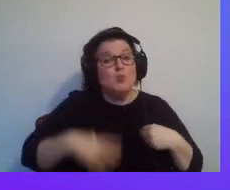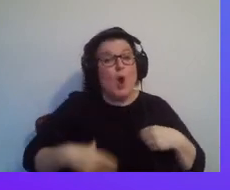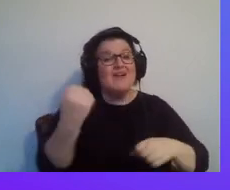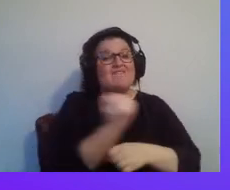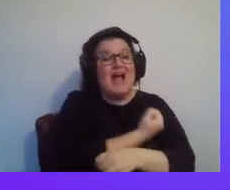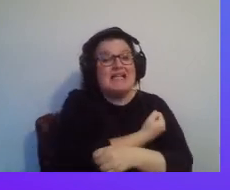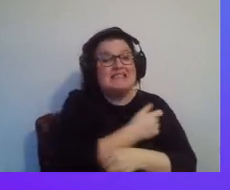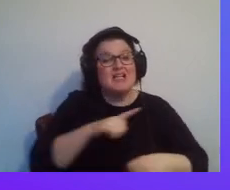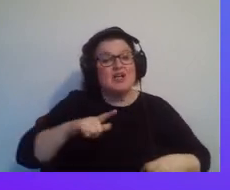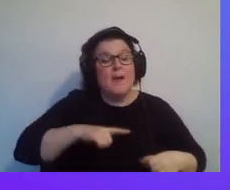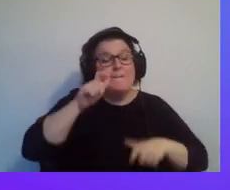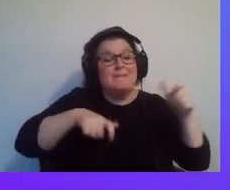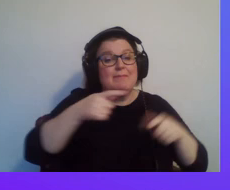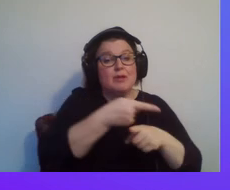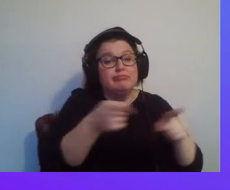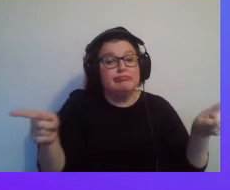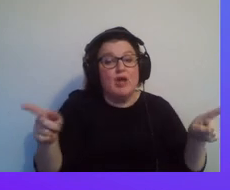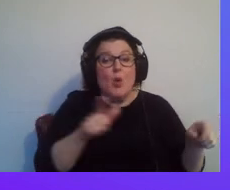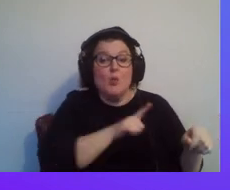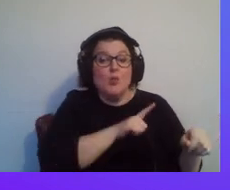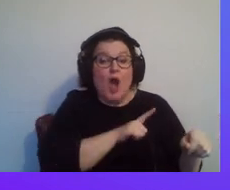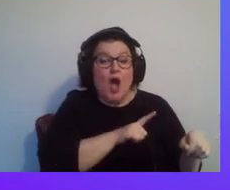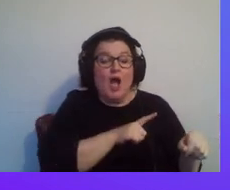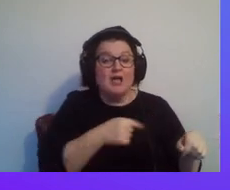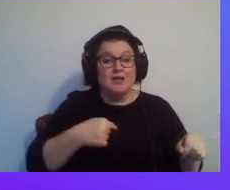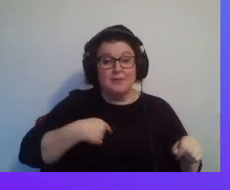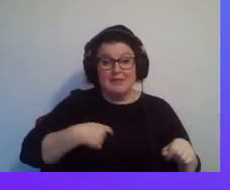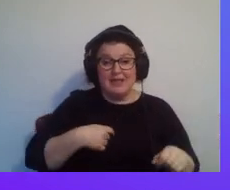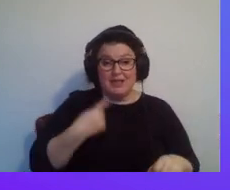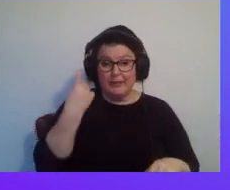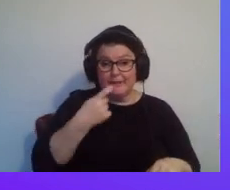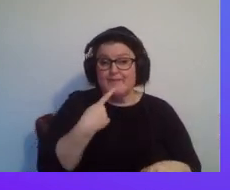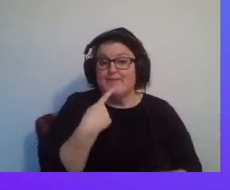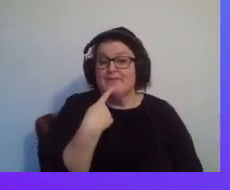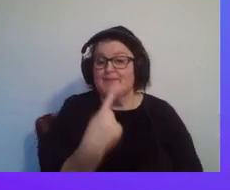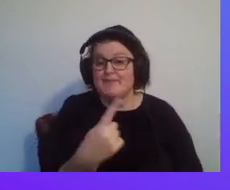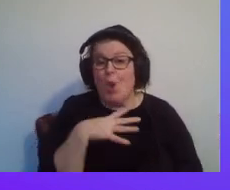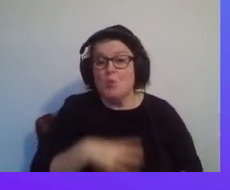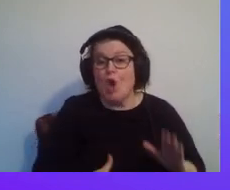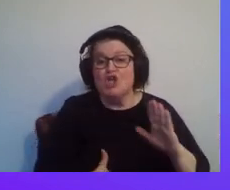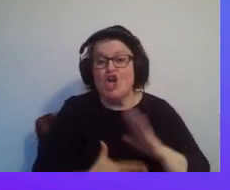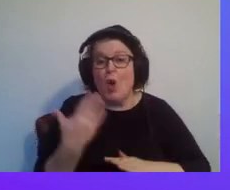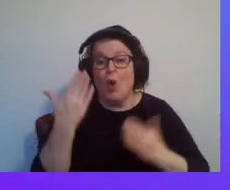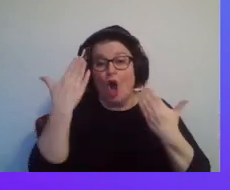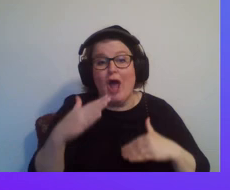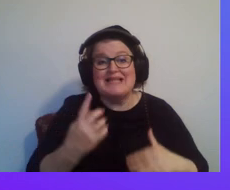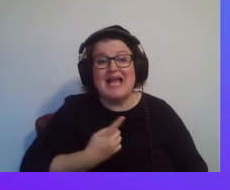I'm going to get vaccinated because if I don't, I don't believe I'll ever be allowed to go on holiday again.